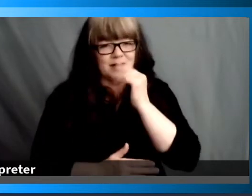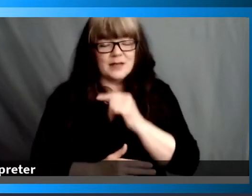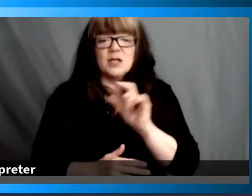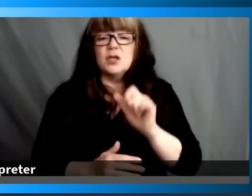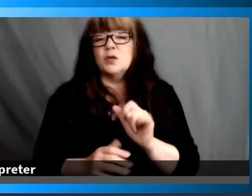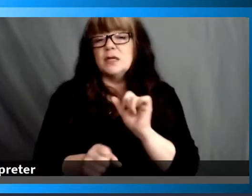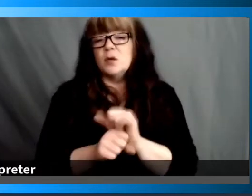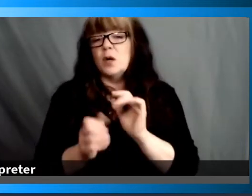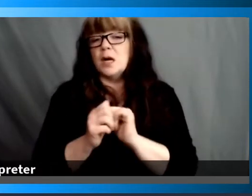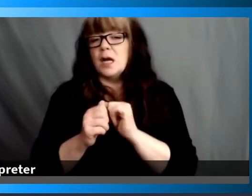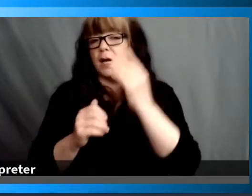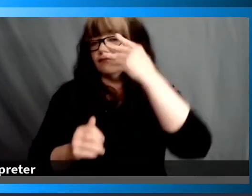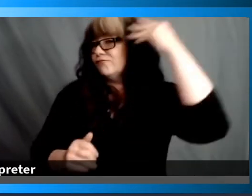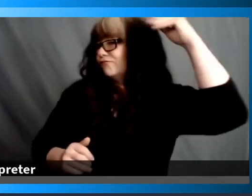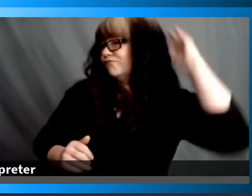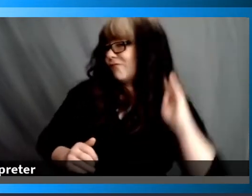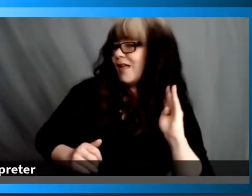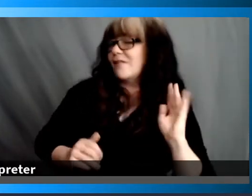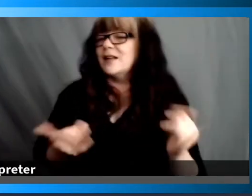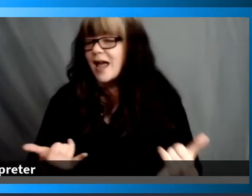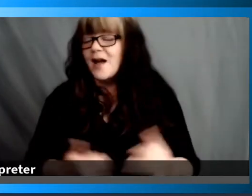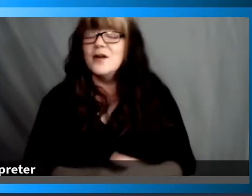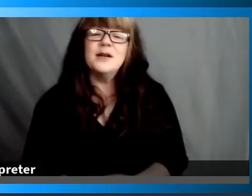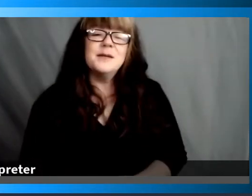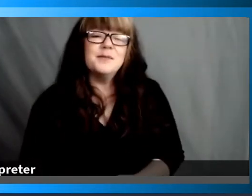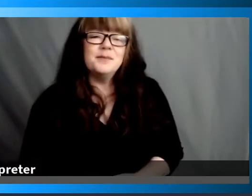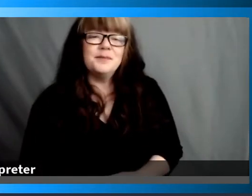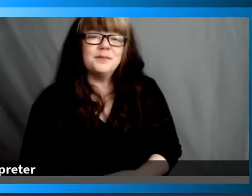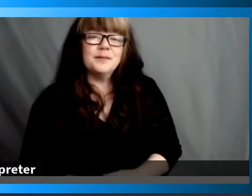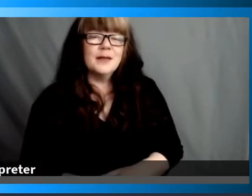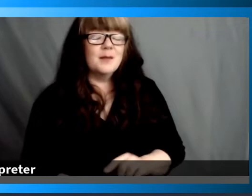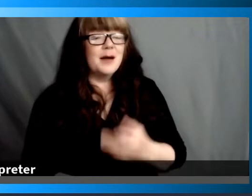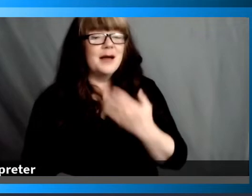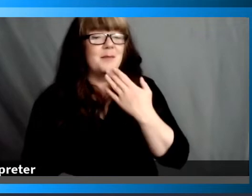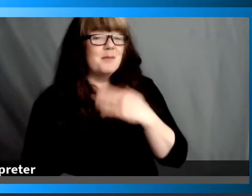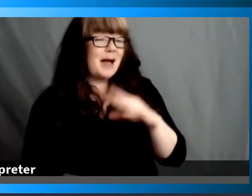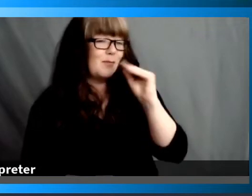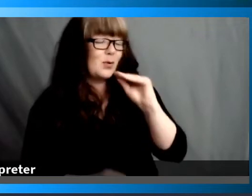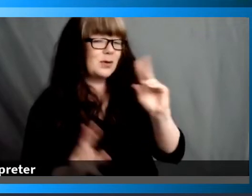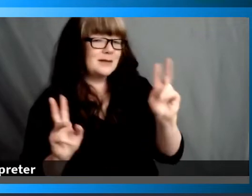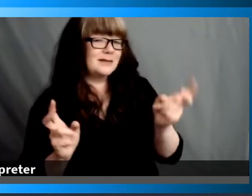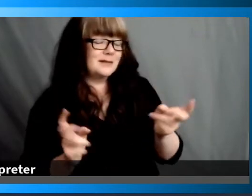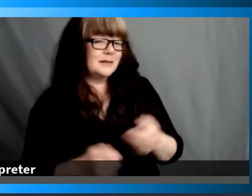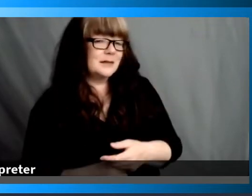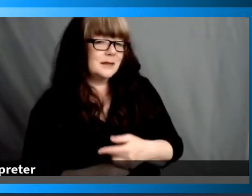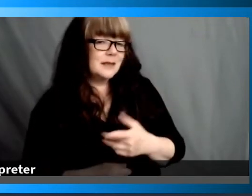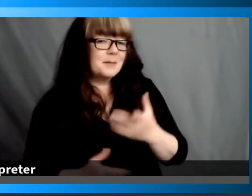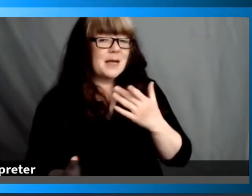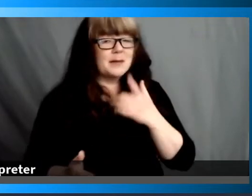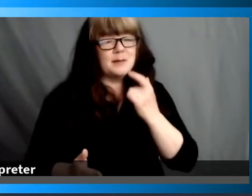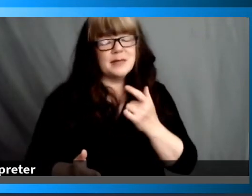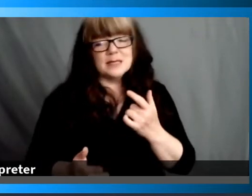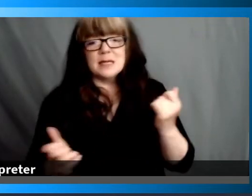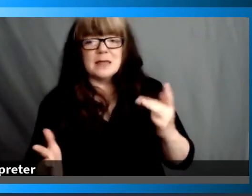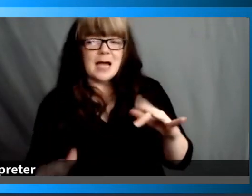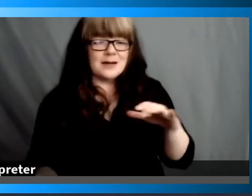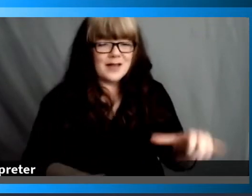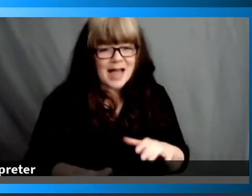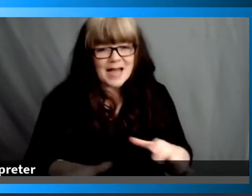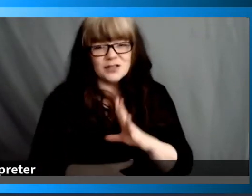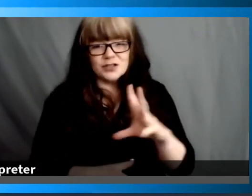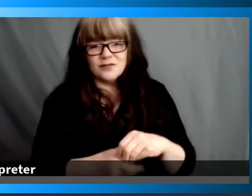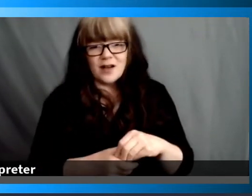like stat. Yes. But Bad Boys, because maybe it's super action packed and